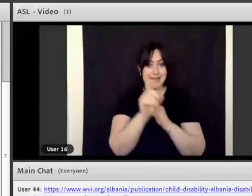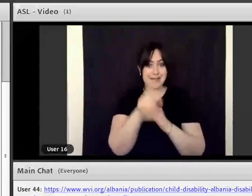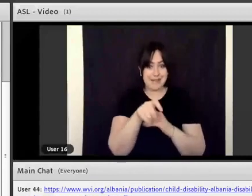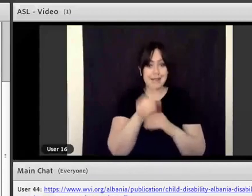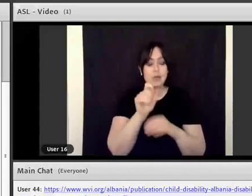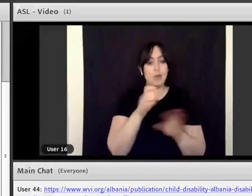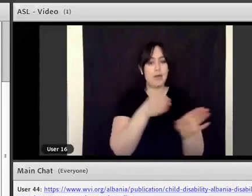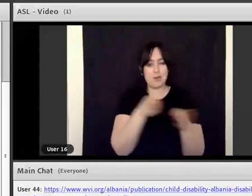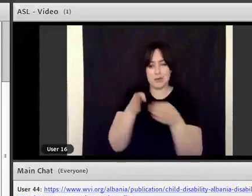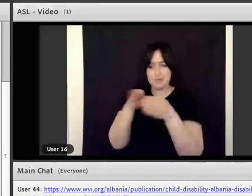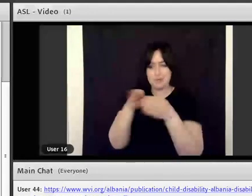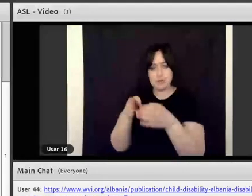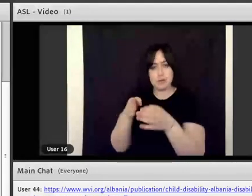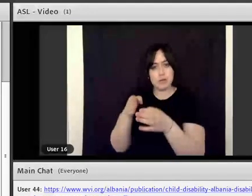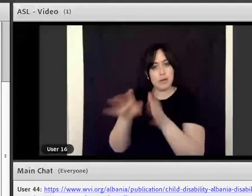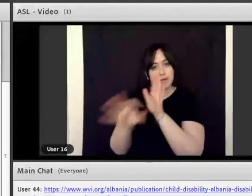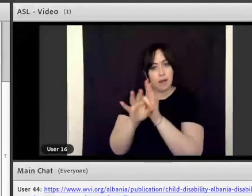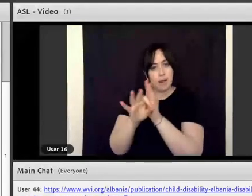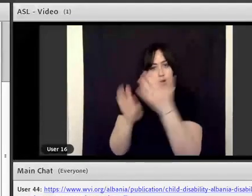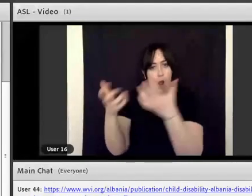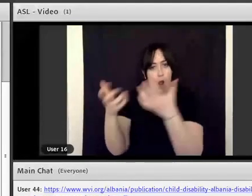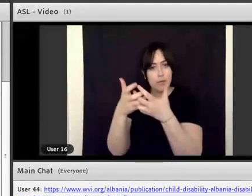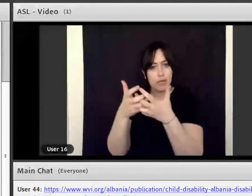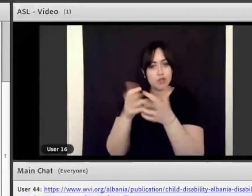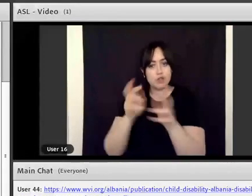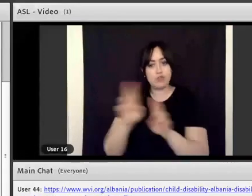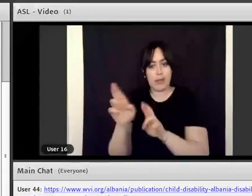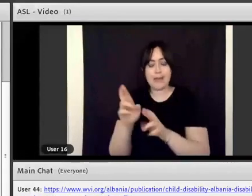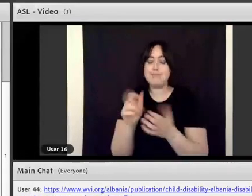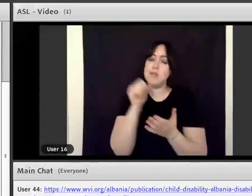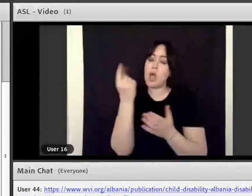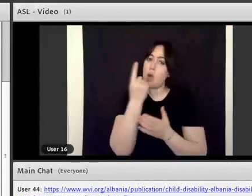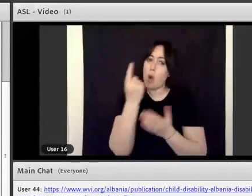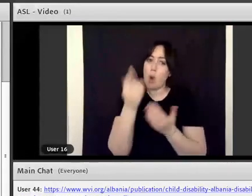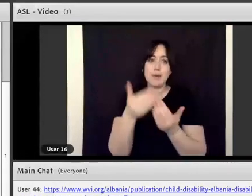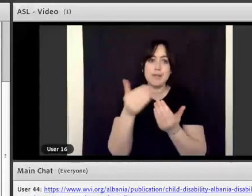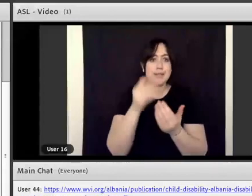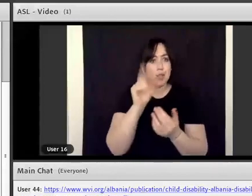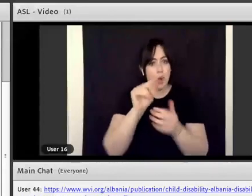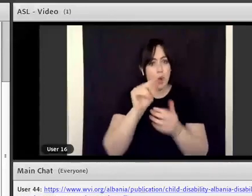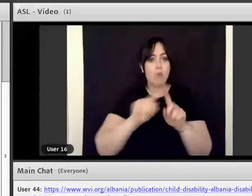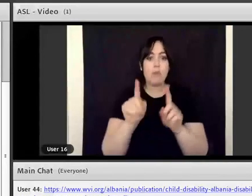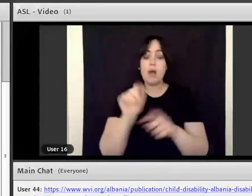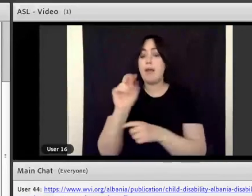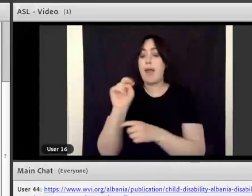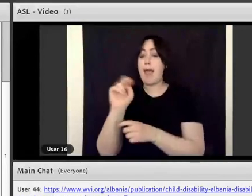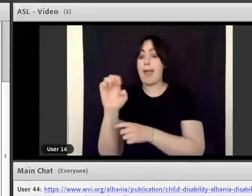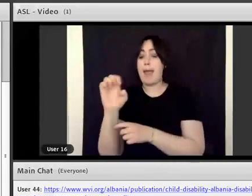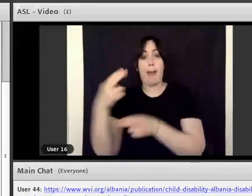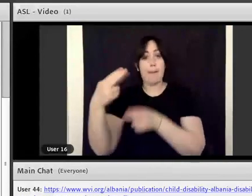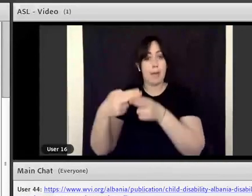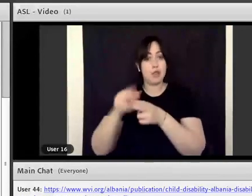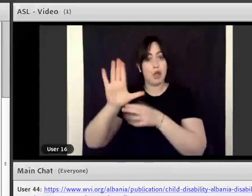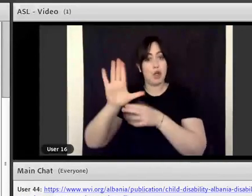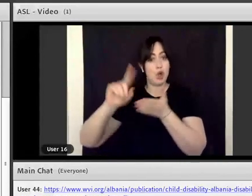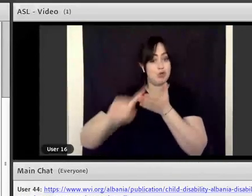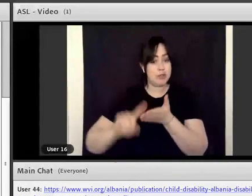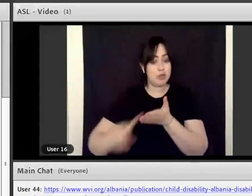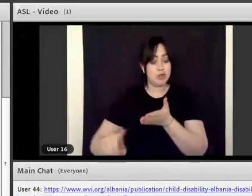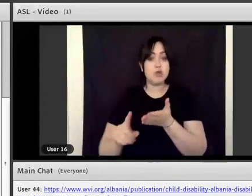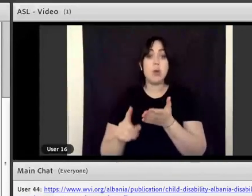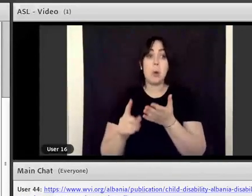always easy to find in some places, but as Anne pointed out to us from some of her research, there was a lot more there than might have